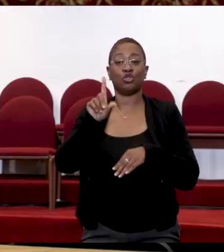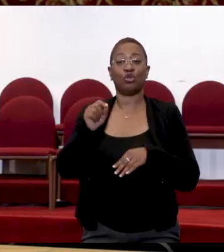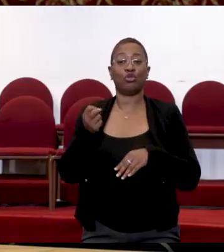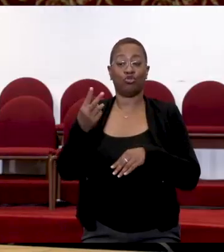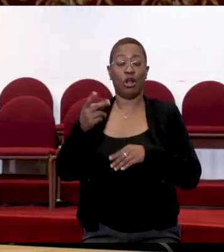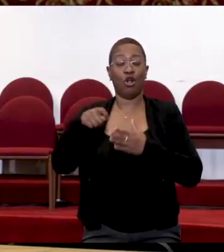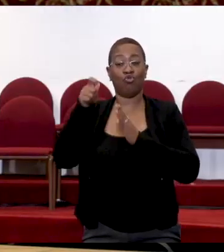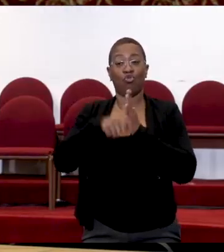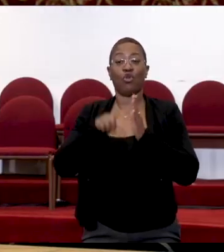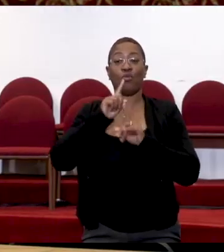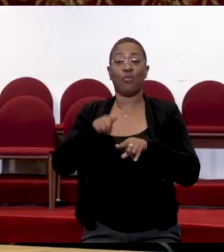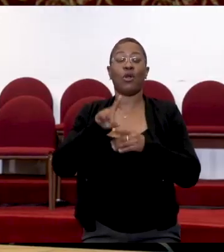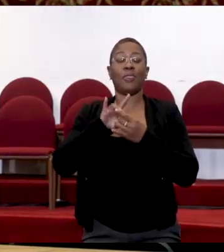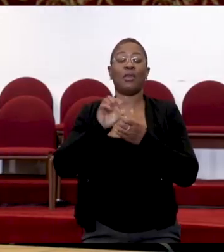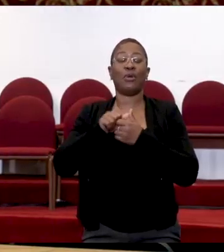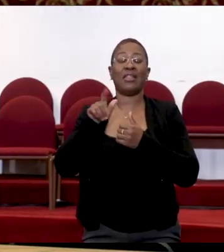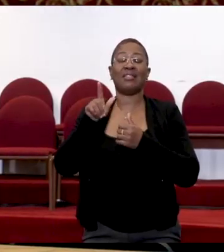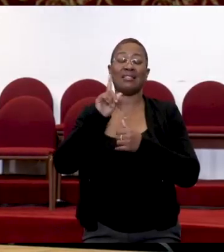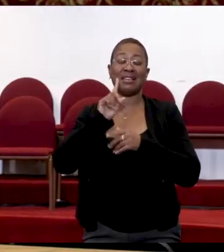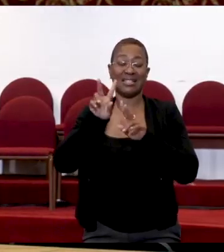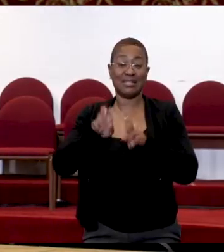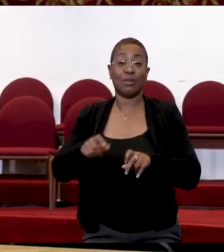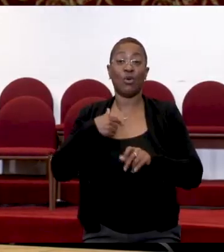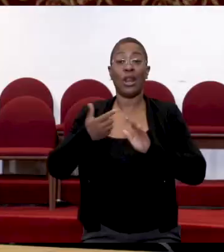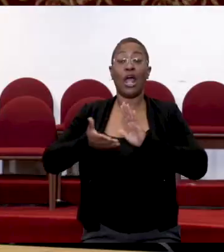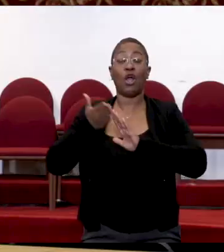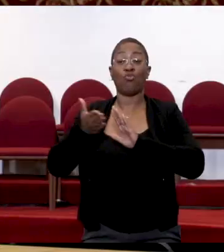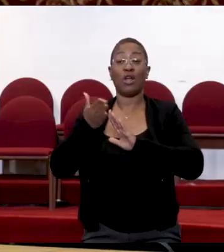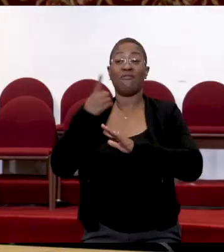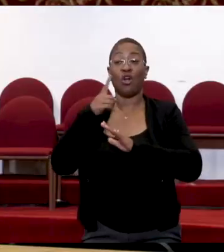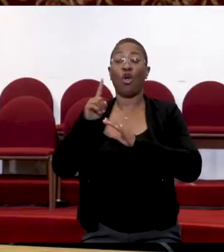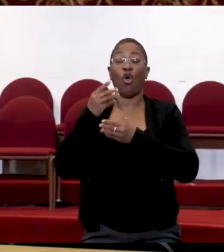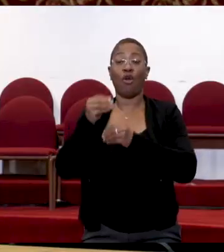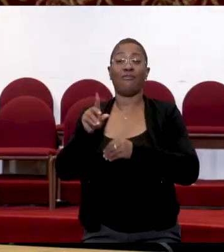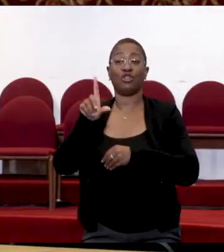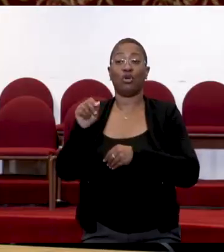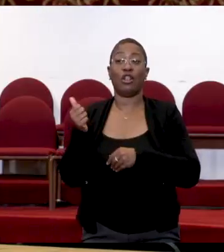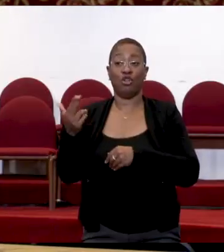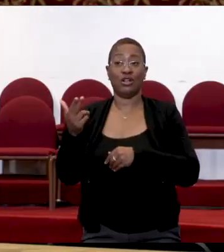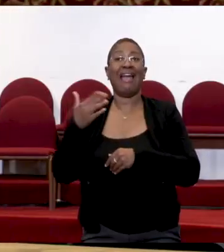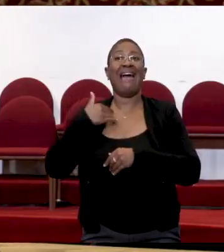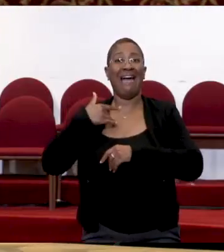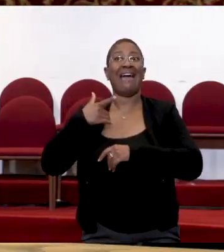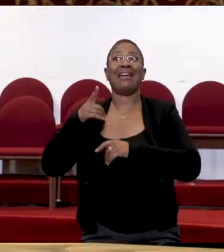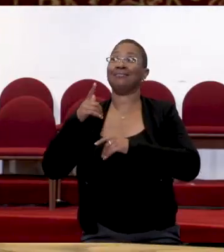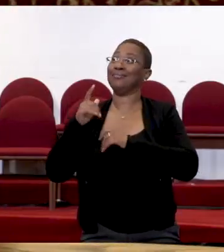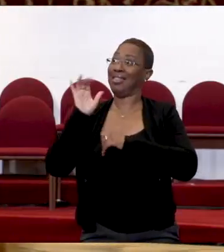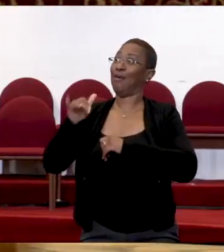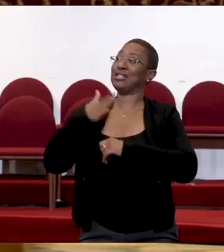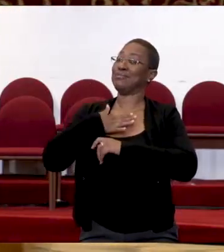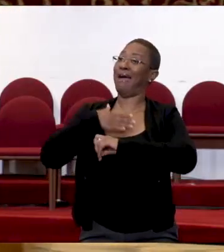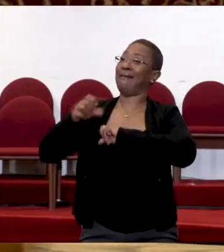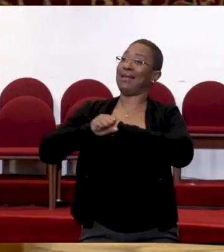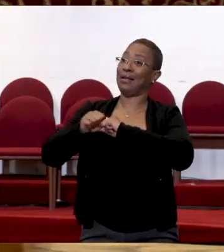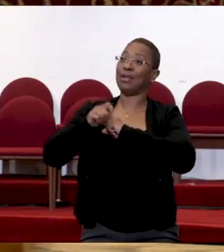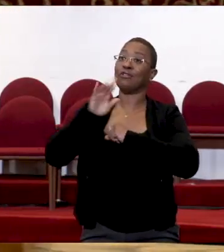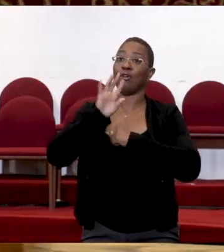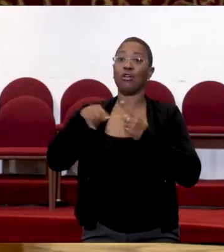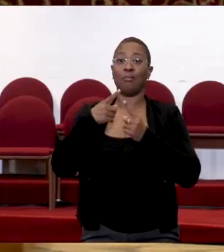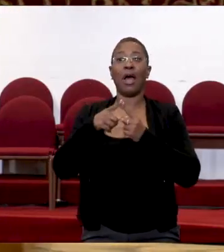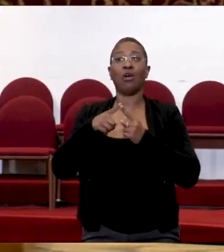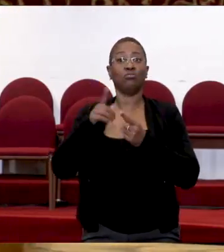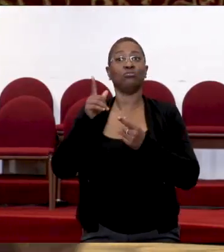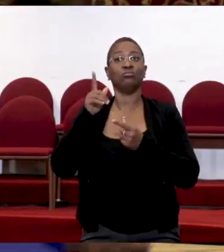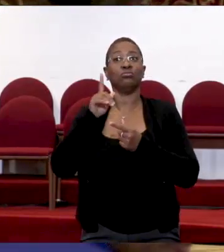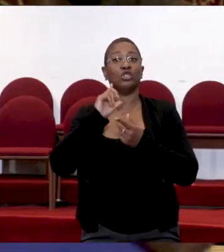the overassessments. When I ran for office in 2013, I campaigned against the overassessments. And in January of